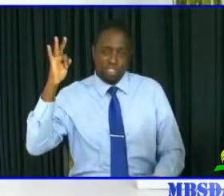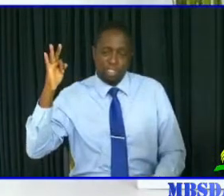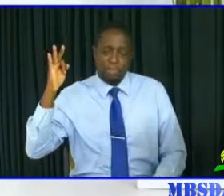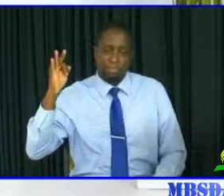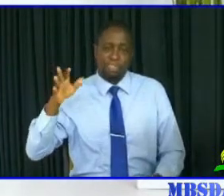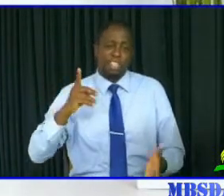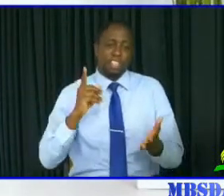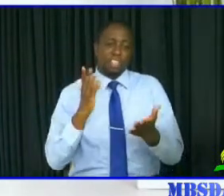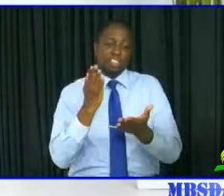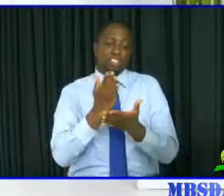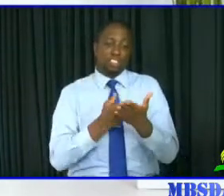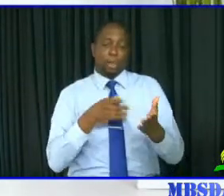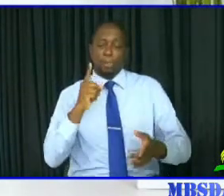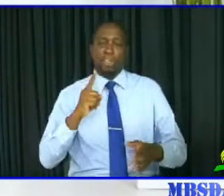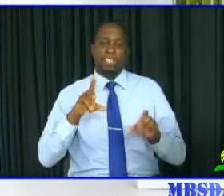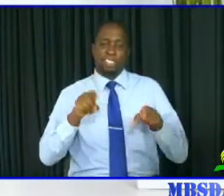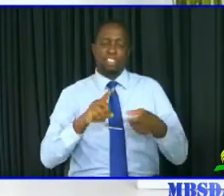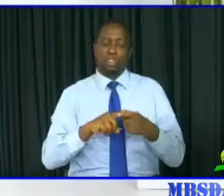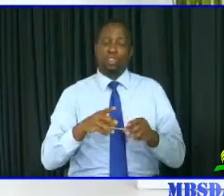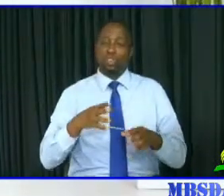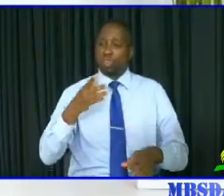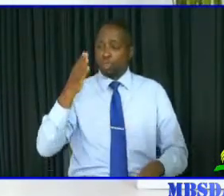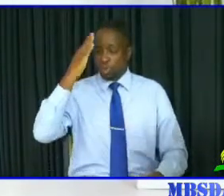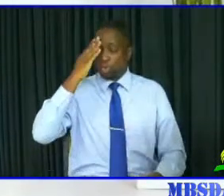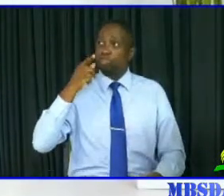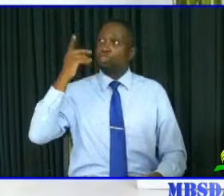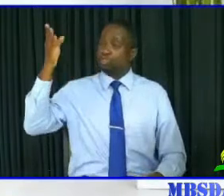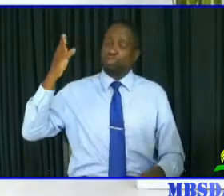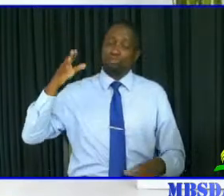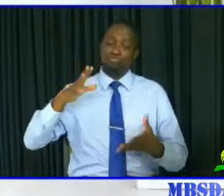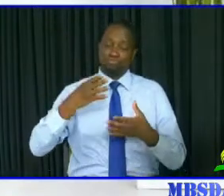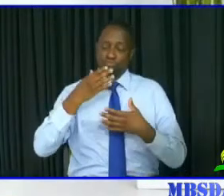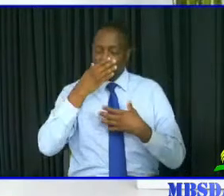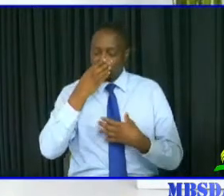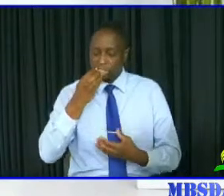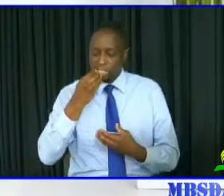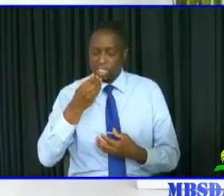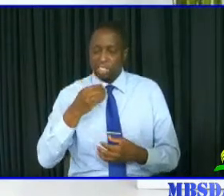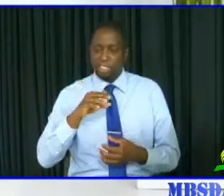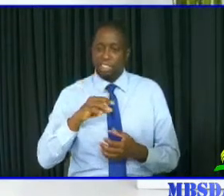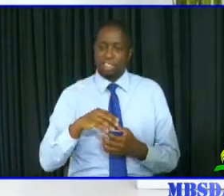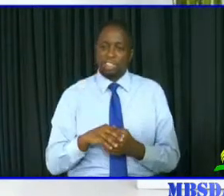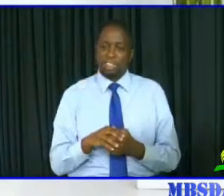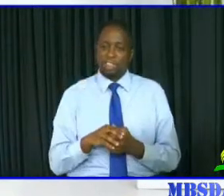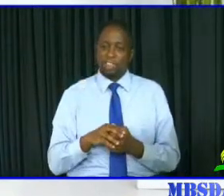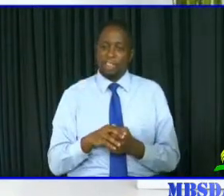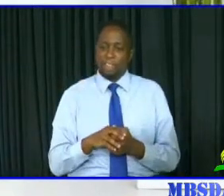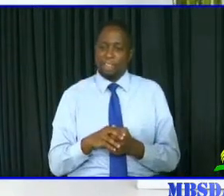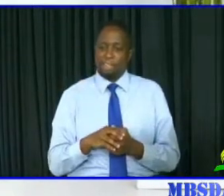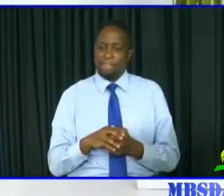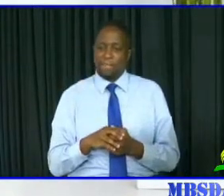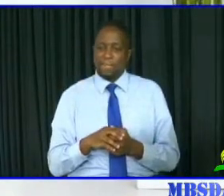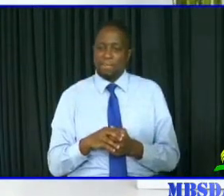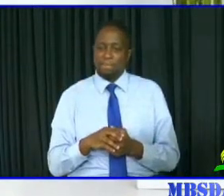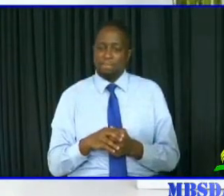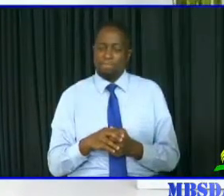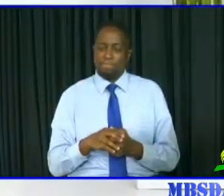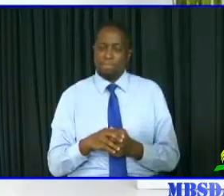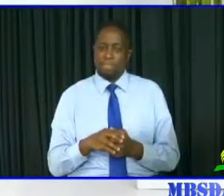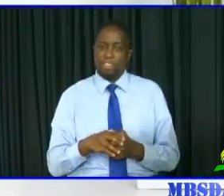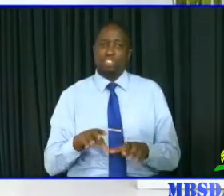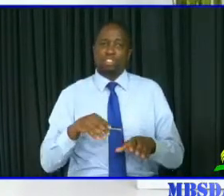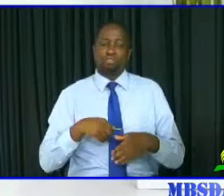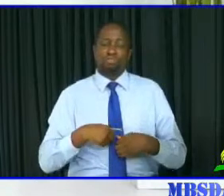Someone needs to know that you are interested in just one, not the multitude, but one.